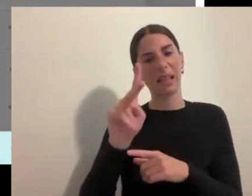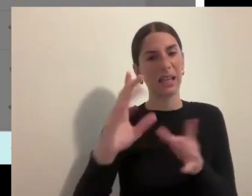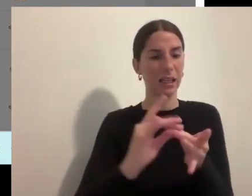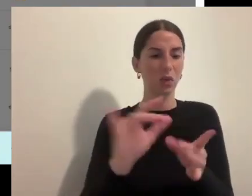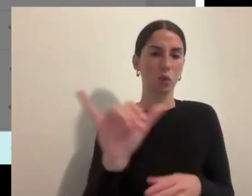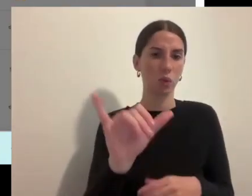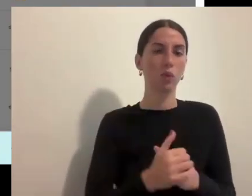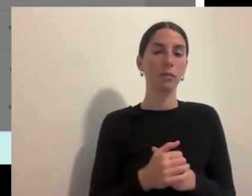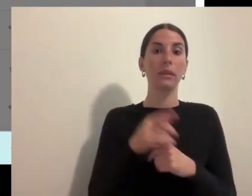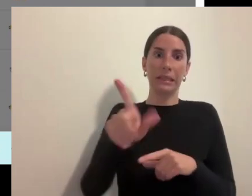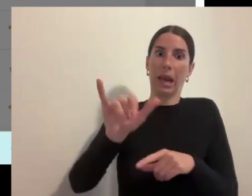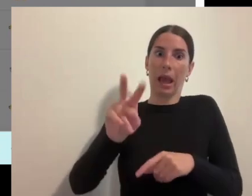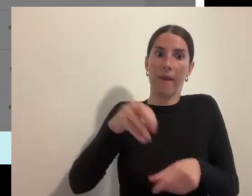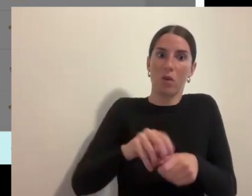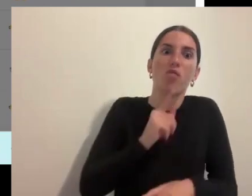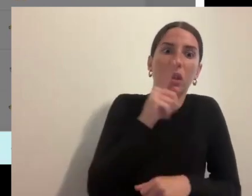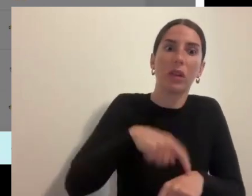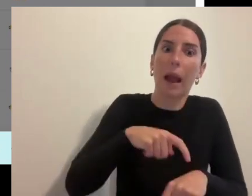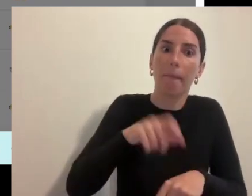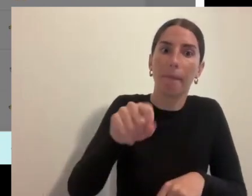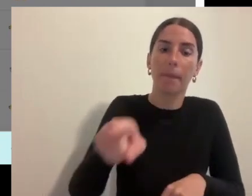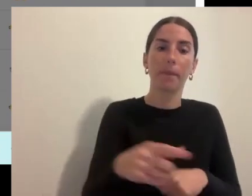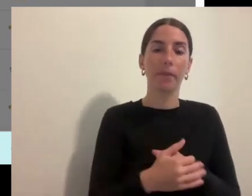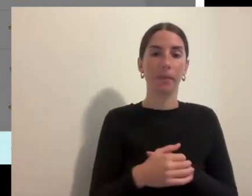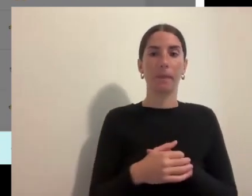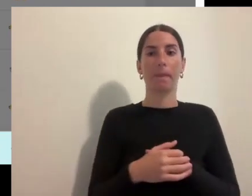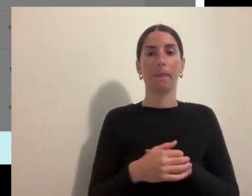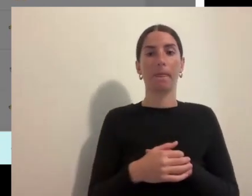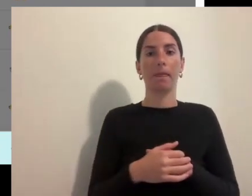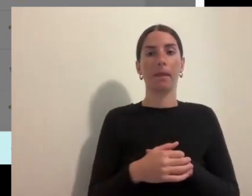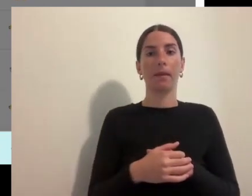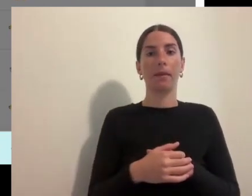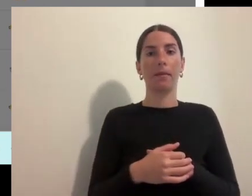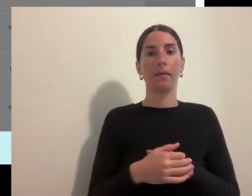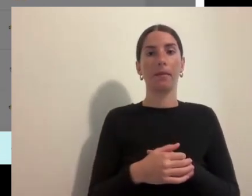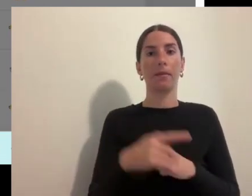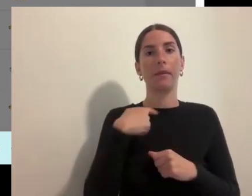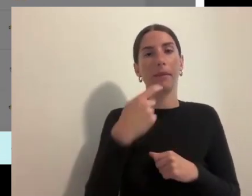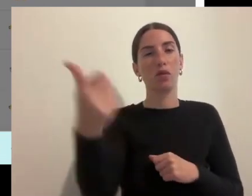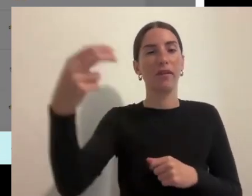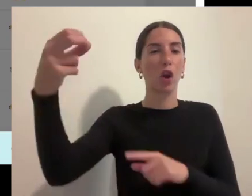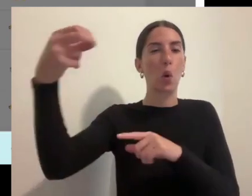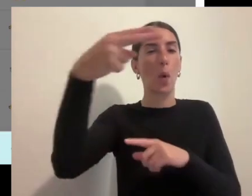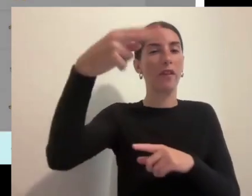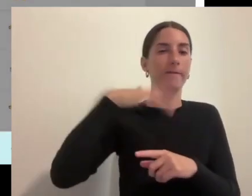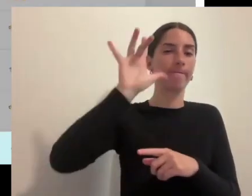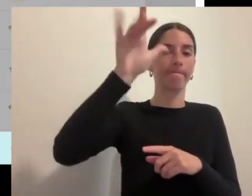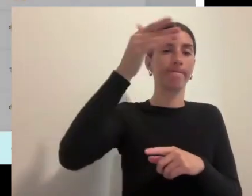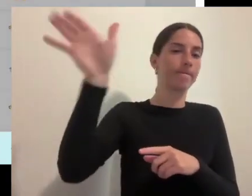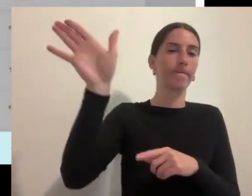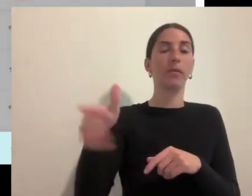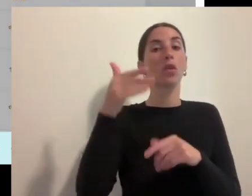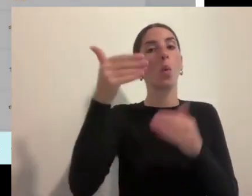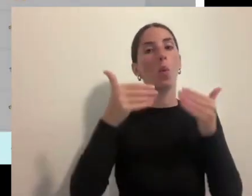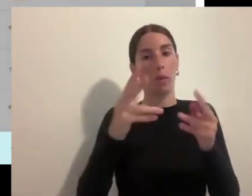being done in real time. You, sorry, let me get rid of that notification. Then you drop the link